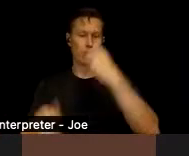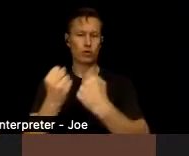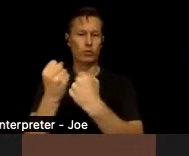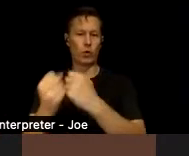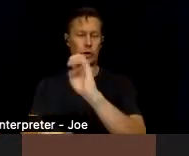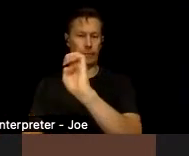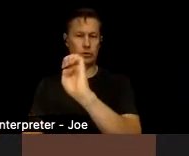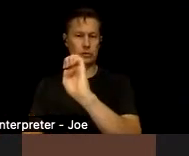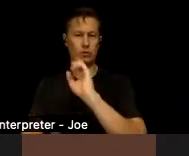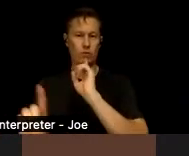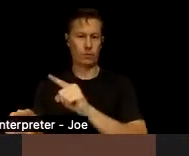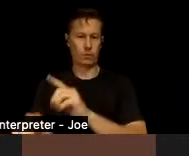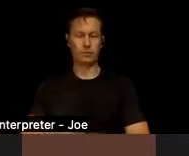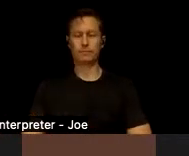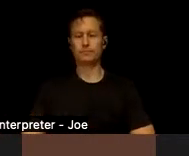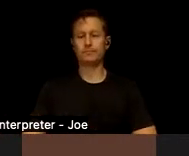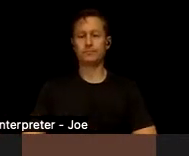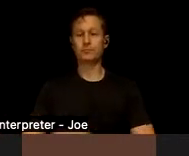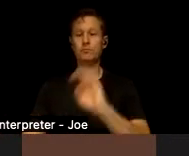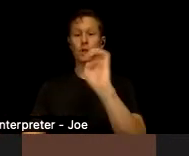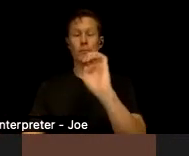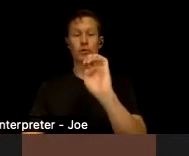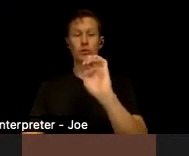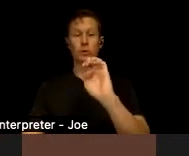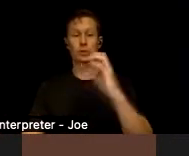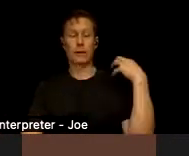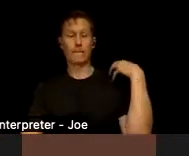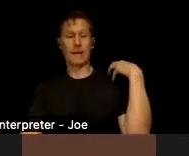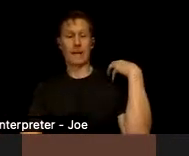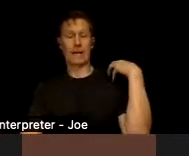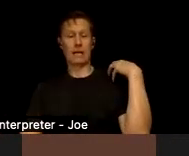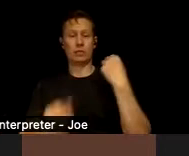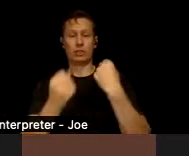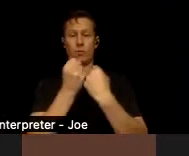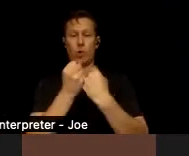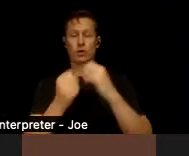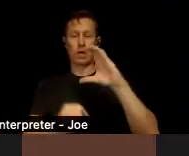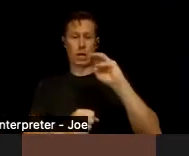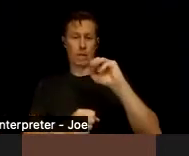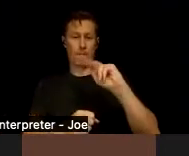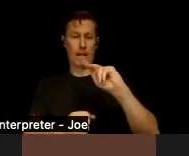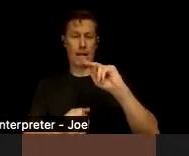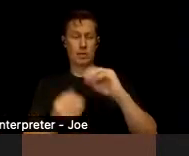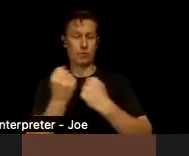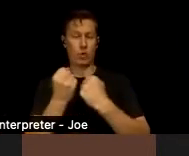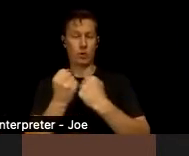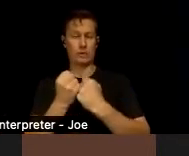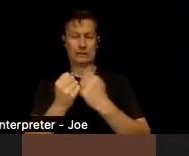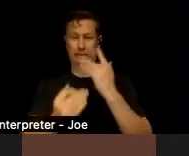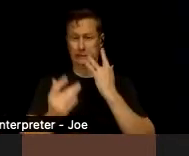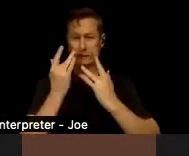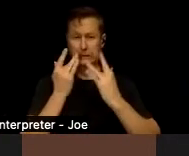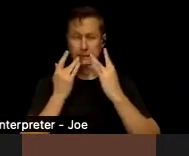emergency. The emergency command support was extremely lacking out there. and within the